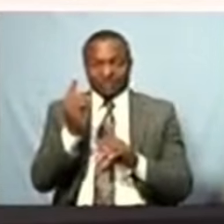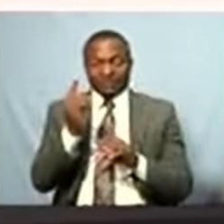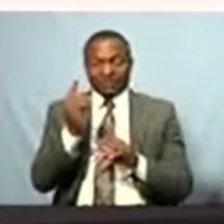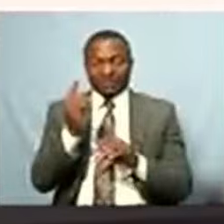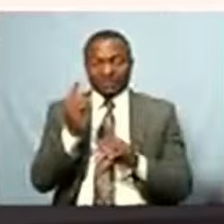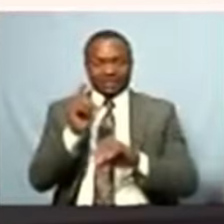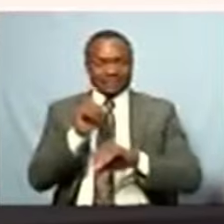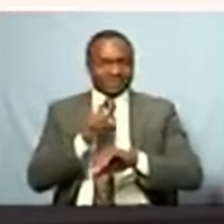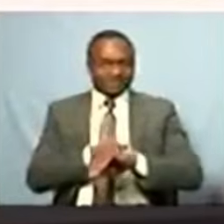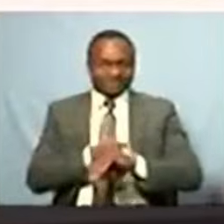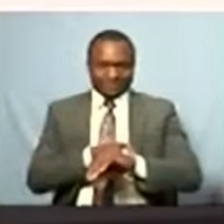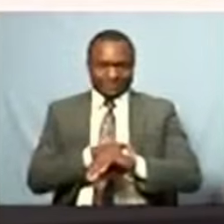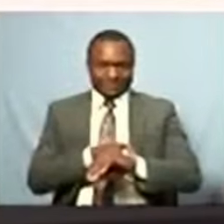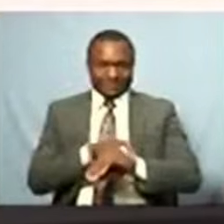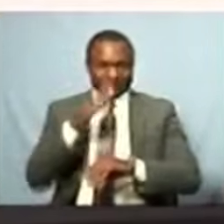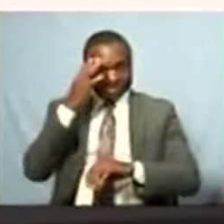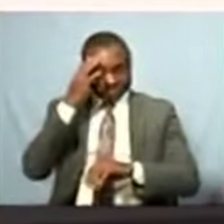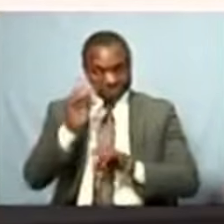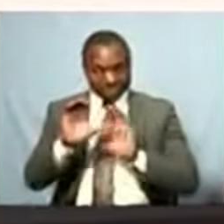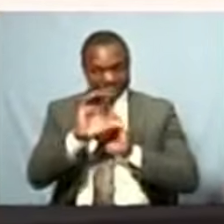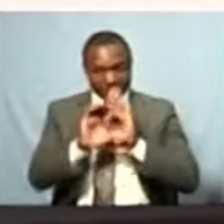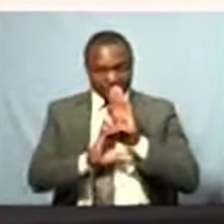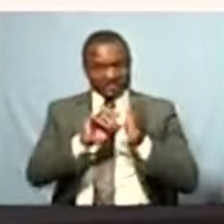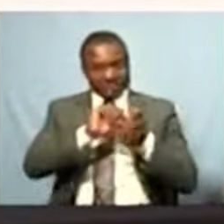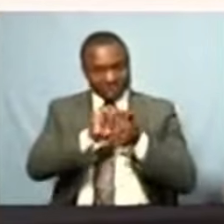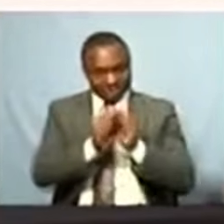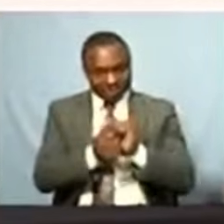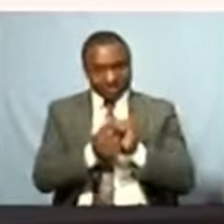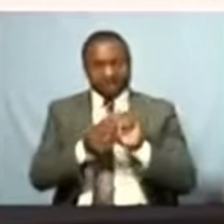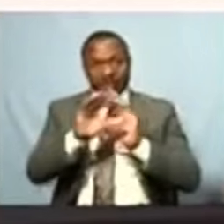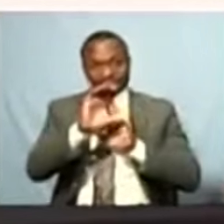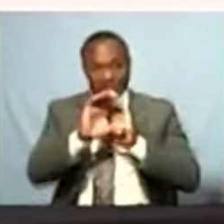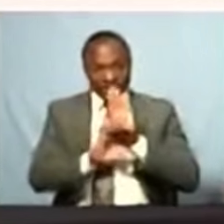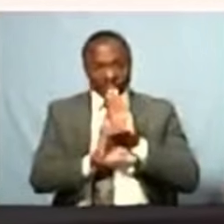instance. That's why constitutional amendments, it's